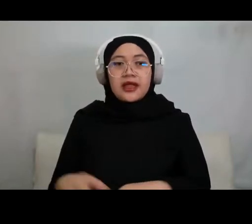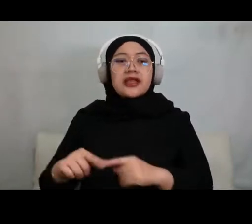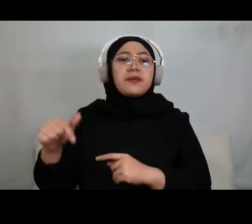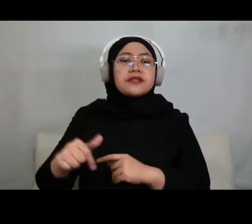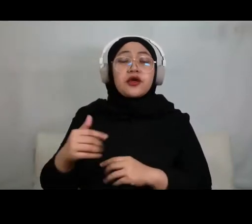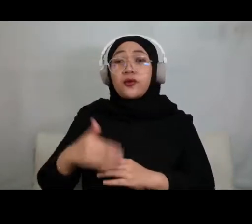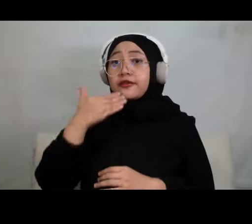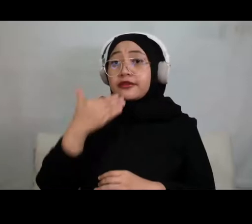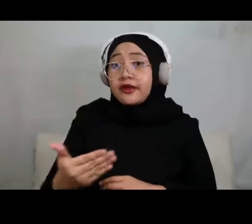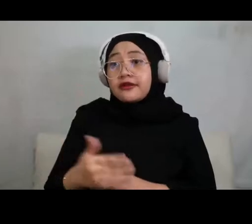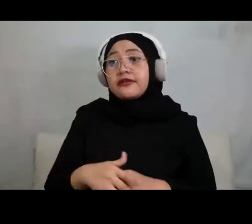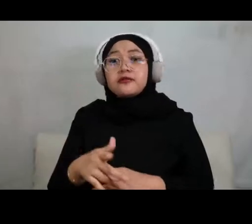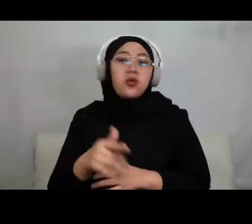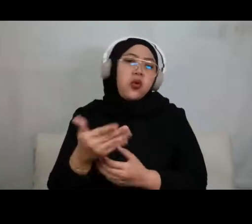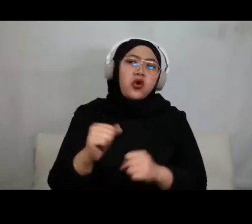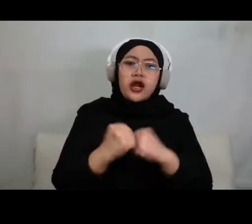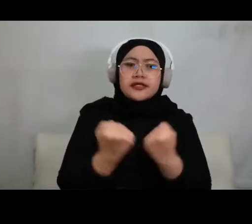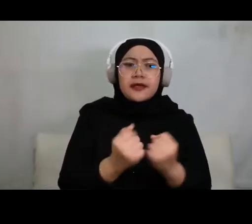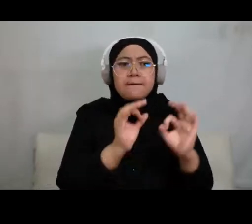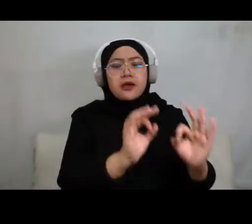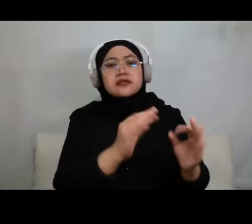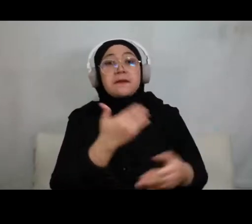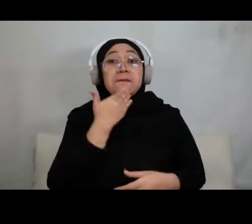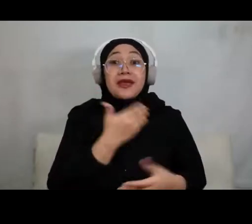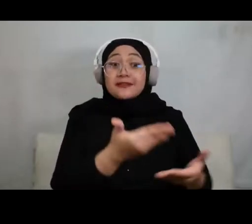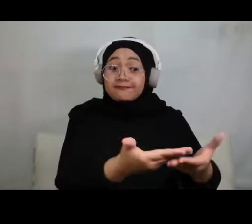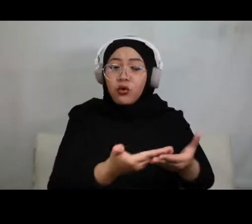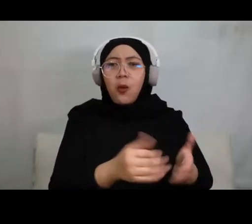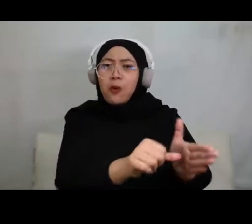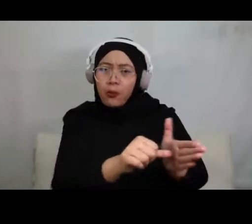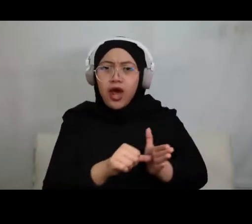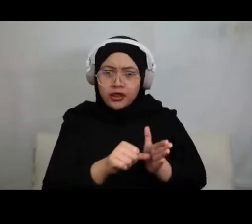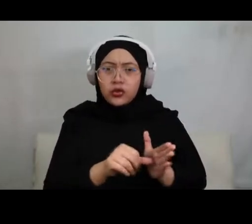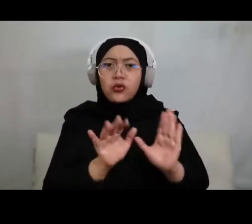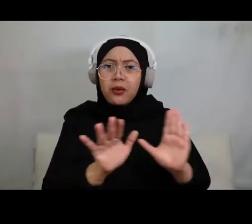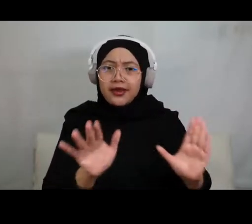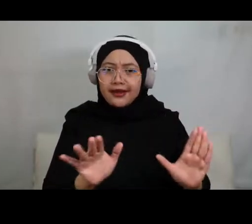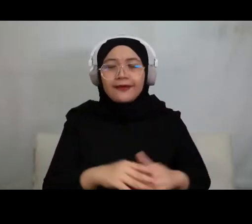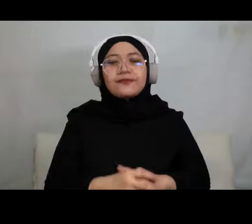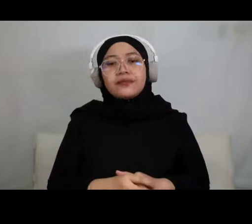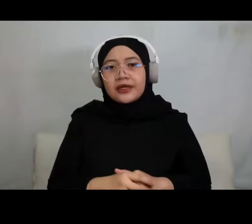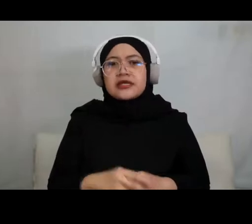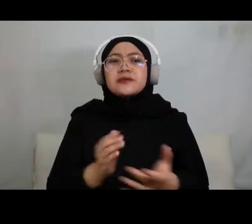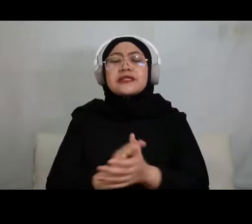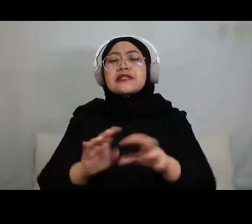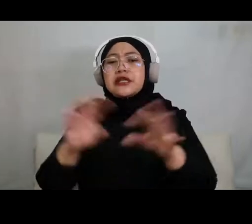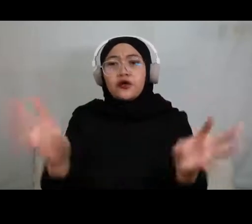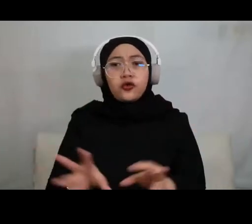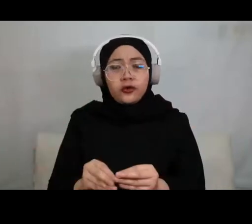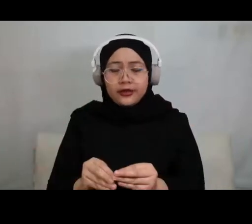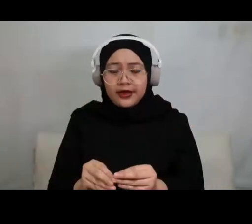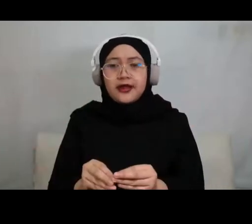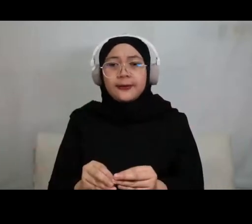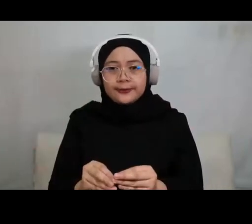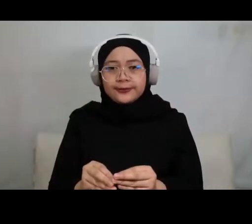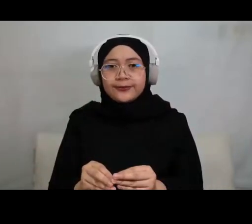know, offering us many, many assistance. So perhaps after all, you know, we are in a much better now. I hope this